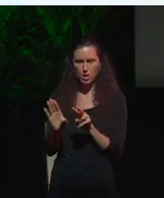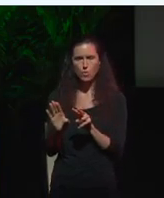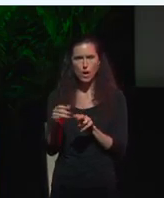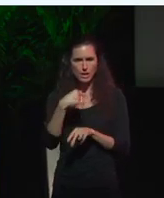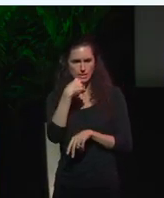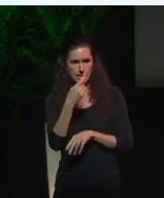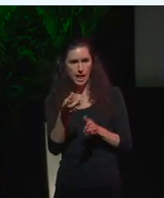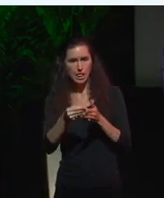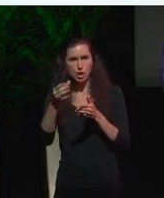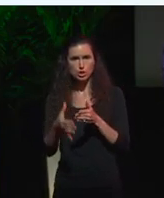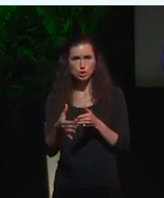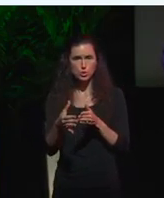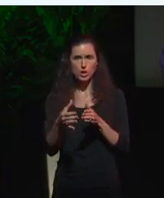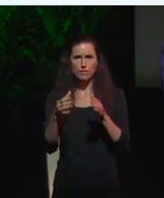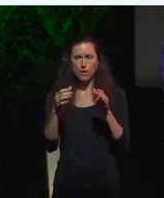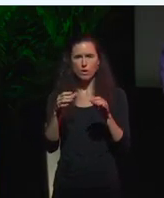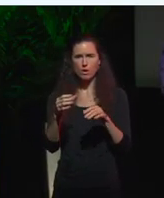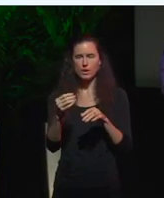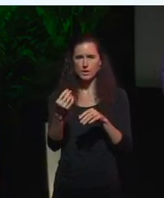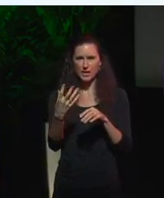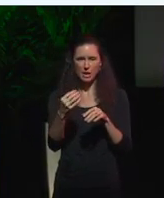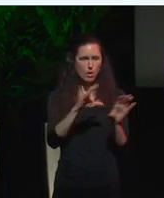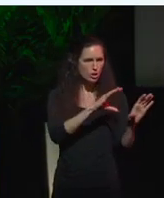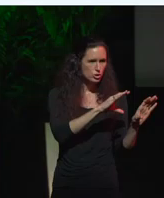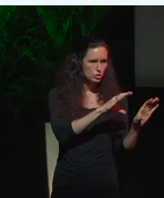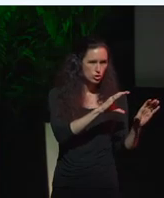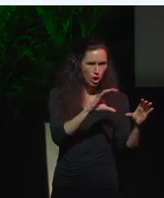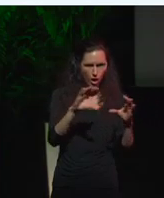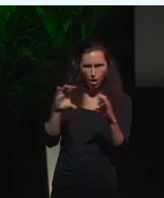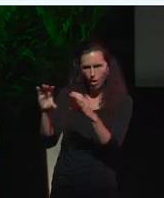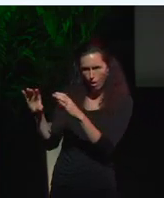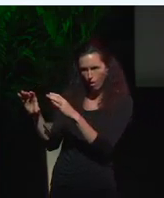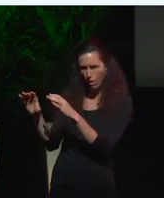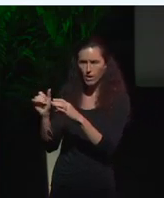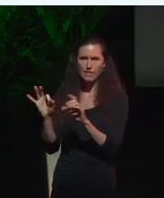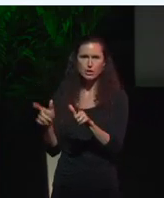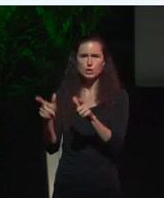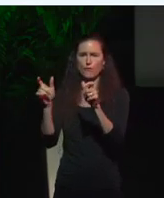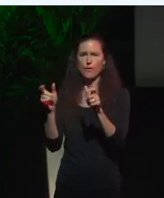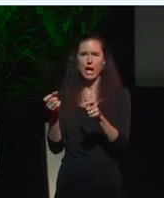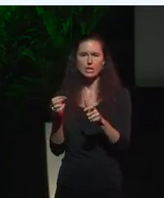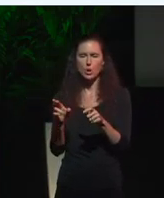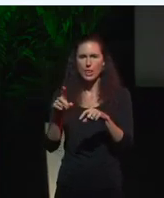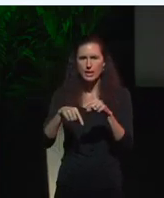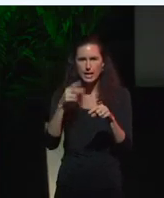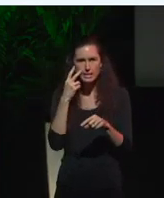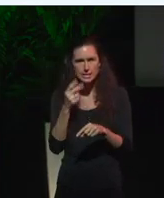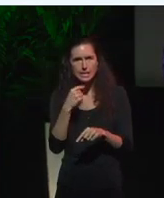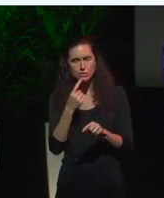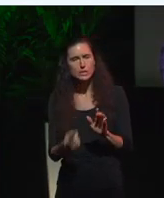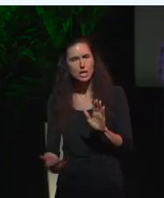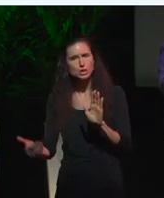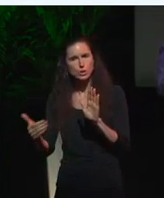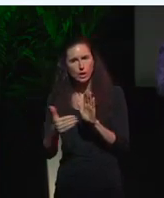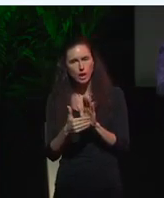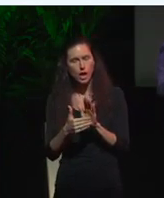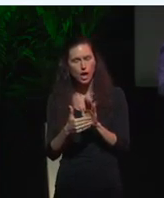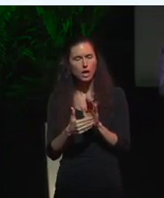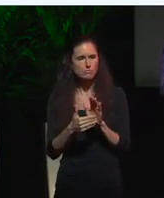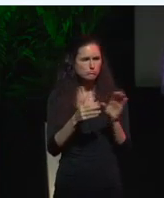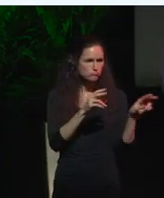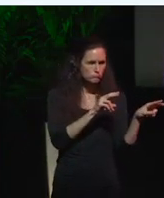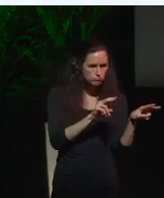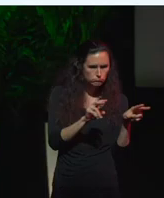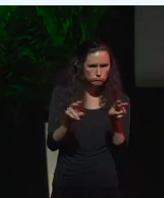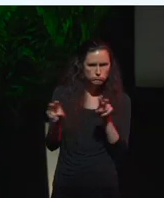the student to pan the webcam, pan the laptop, and if they go too fast or the angle's off, they would direct them to do a portion or all of it